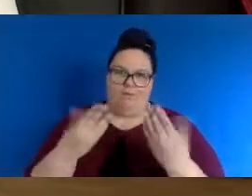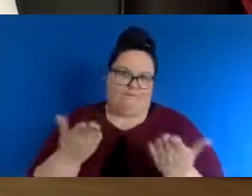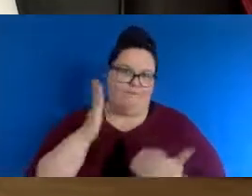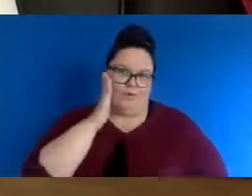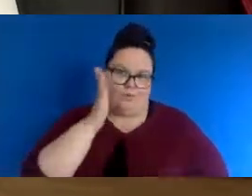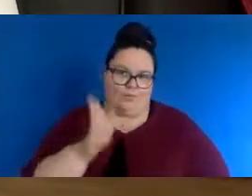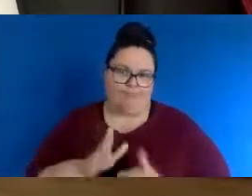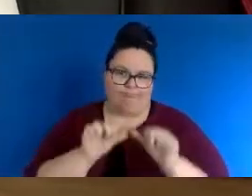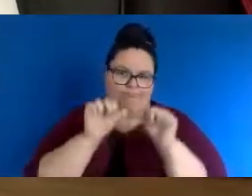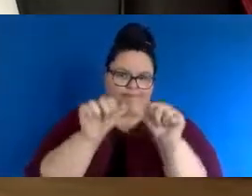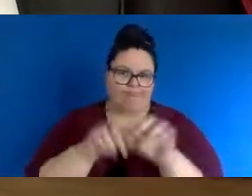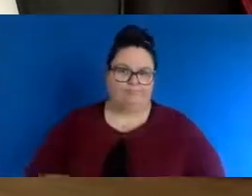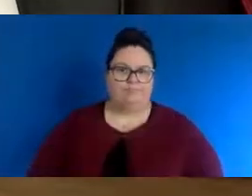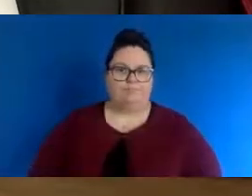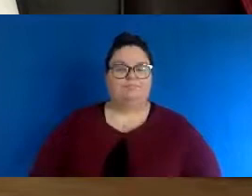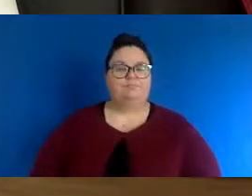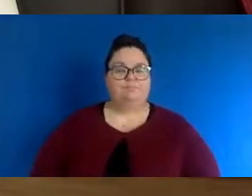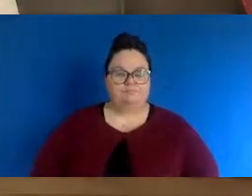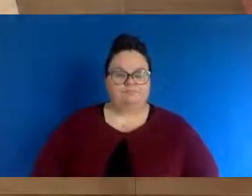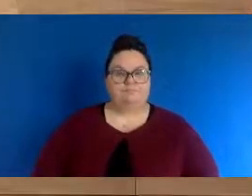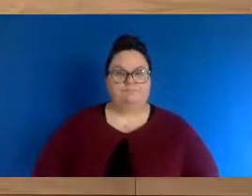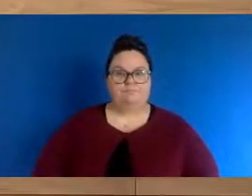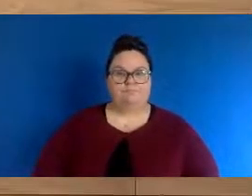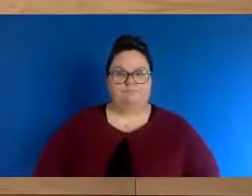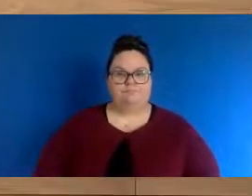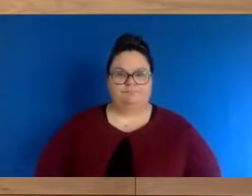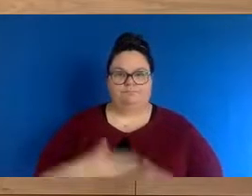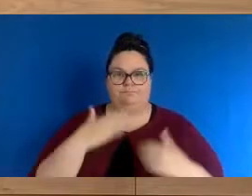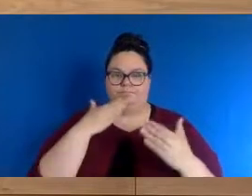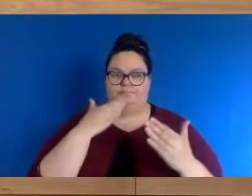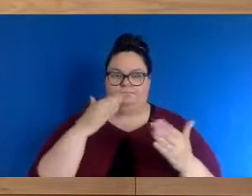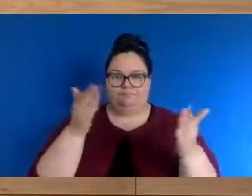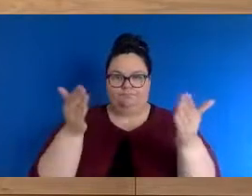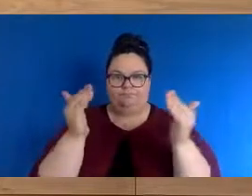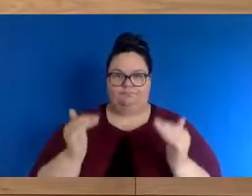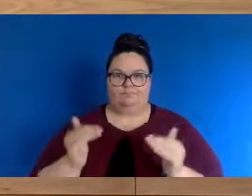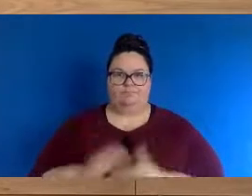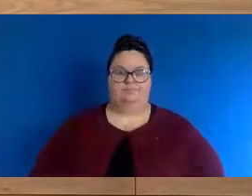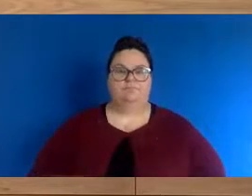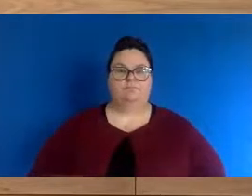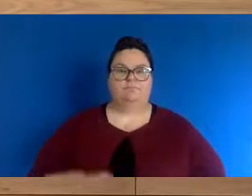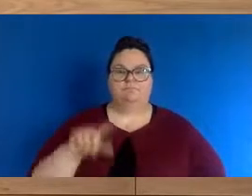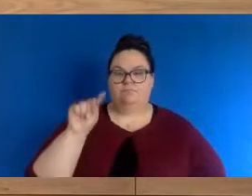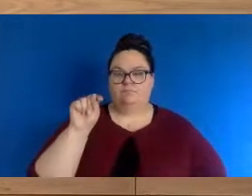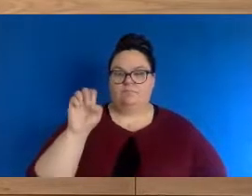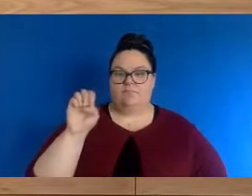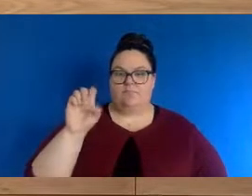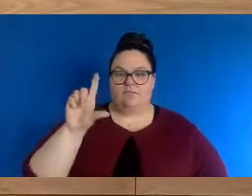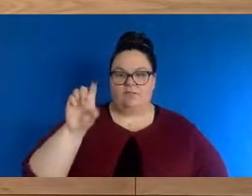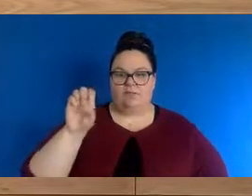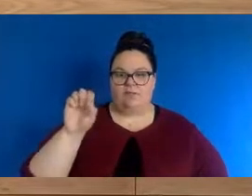down that path. Thank you, Ms. McKinnon. Thank you, Doctor. Thank you, Minister. Savannah Odd, Telegraph Journal.